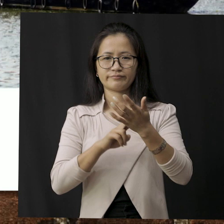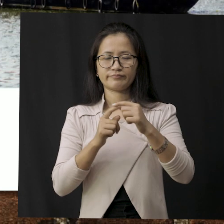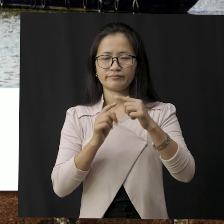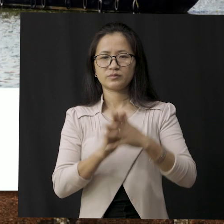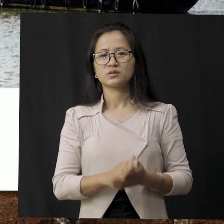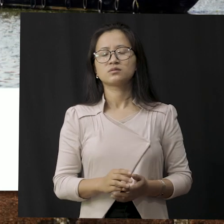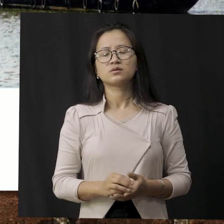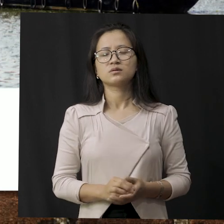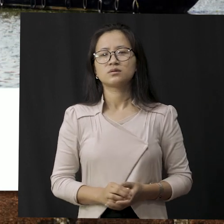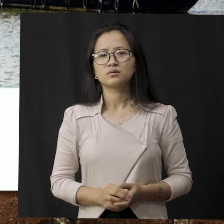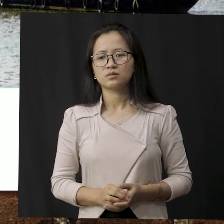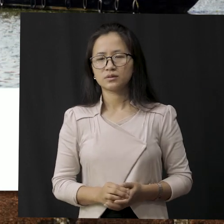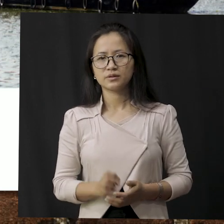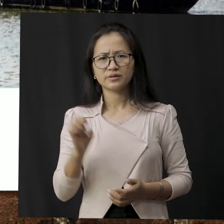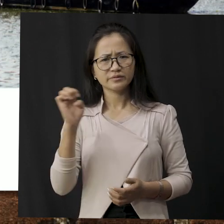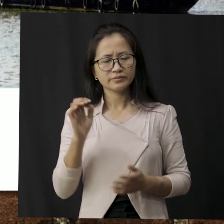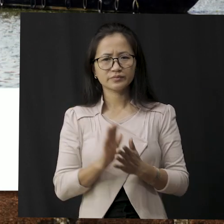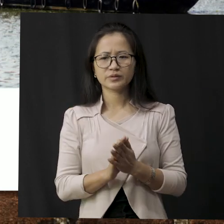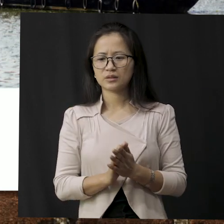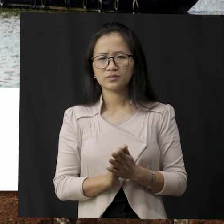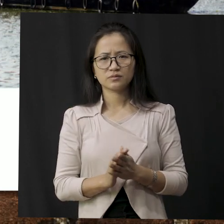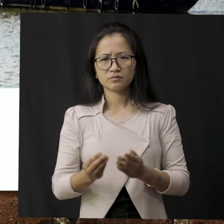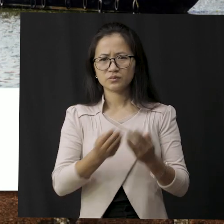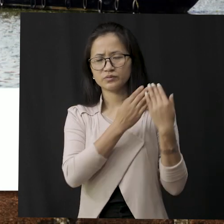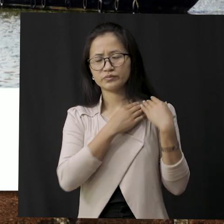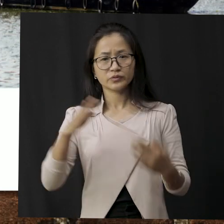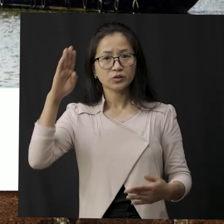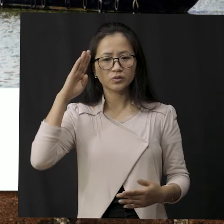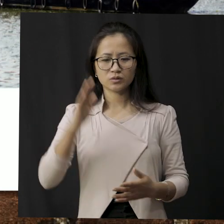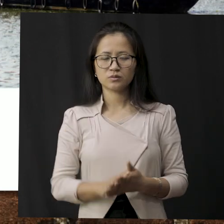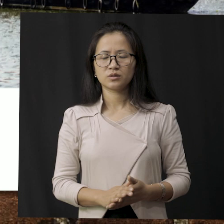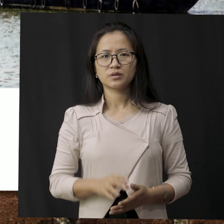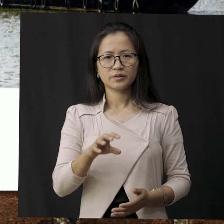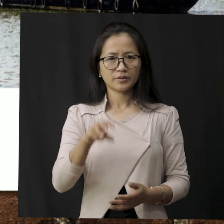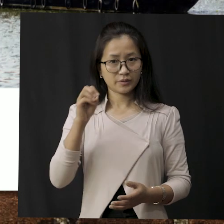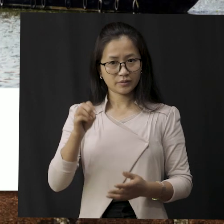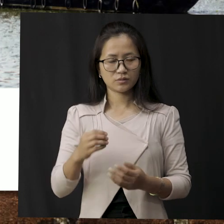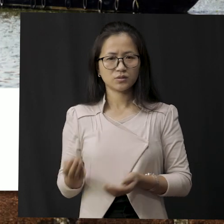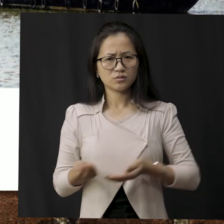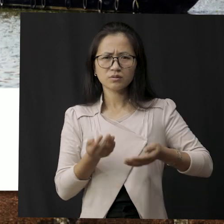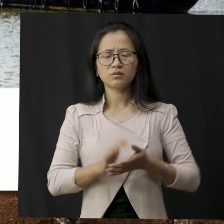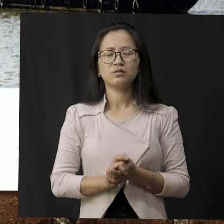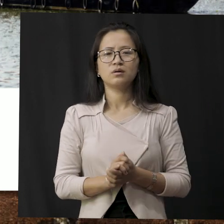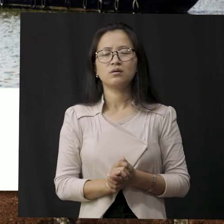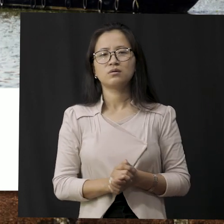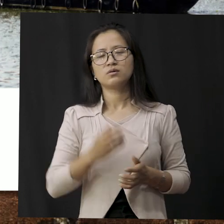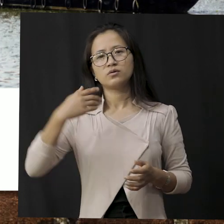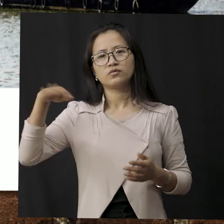them. Even the soldiers, they carry this type of tent house when they go for a